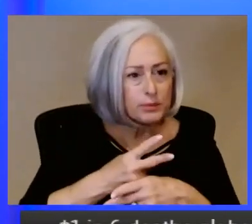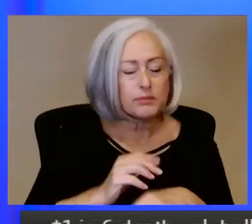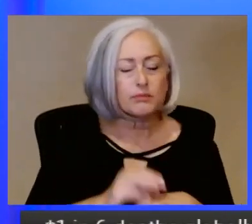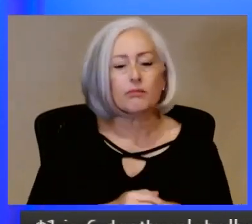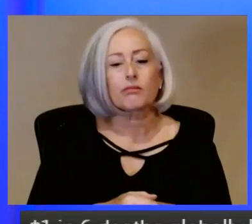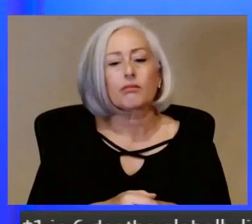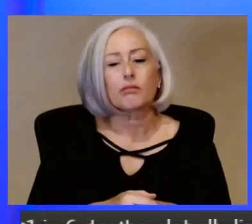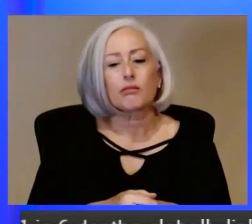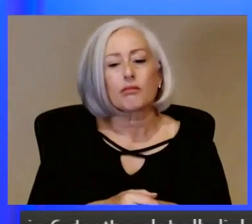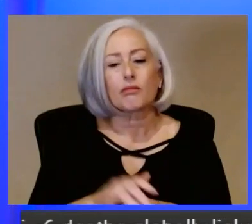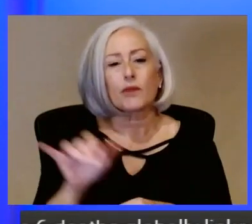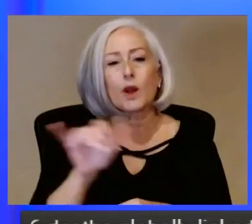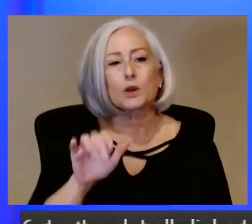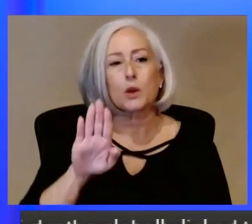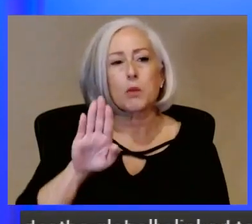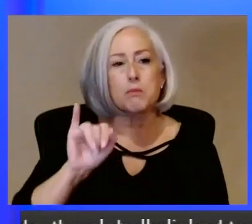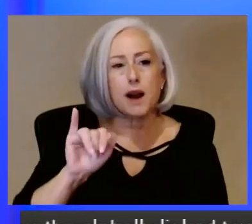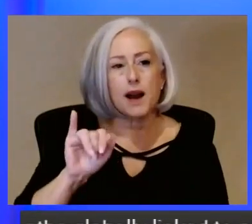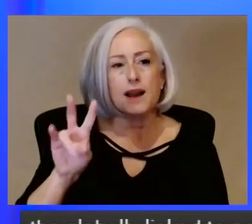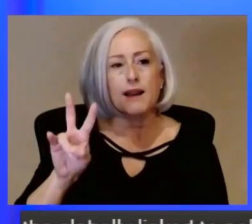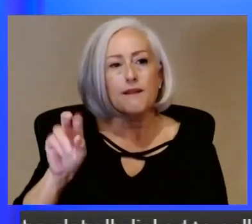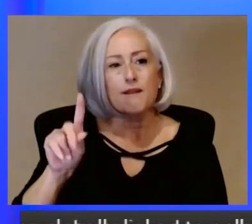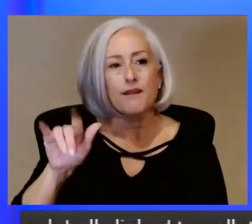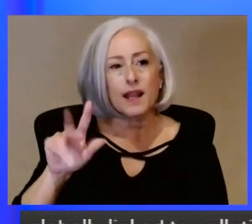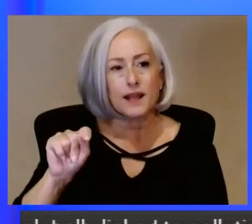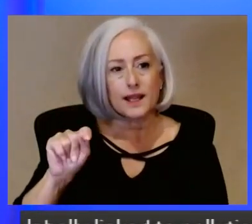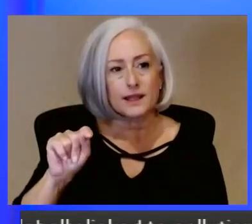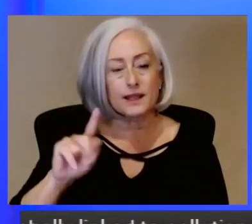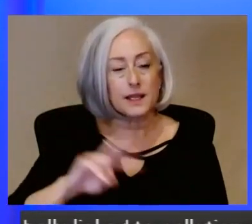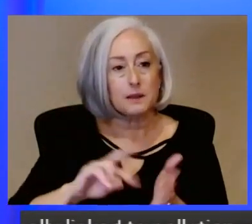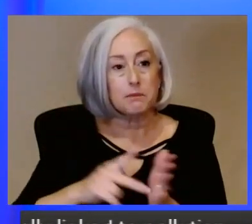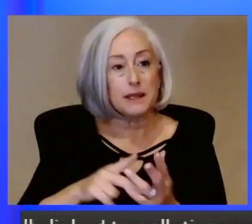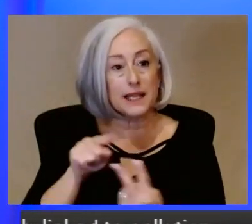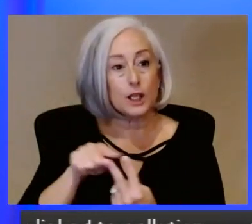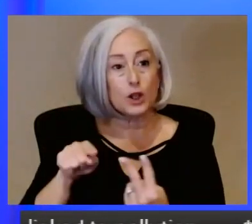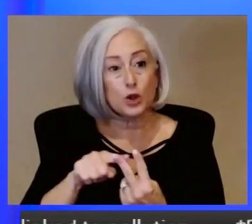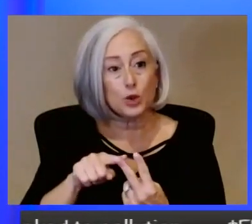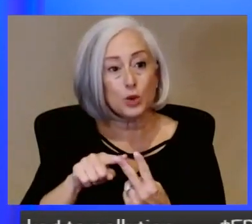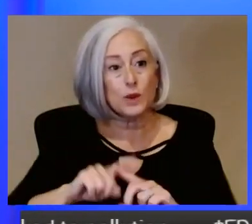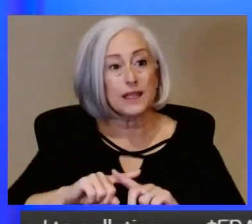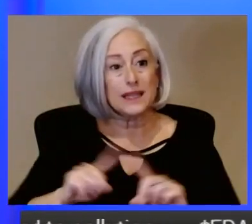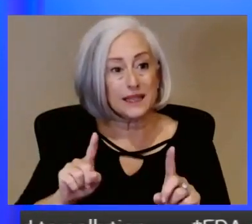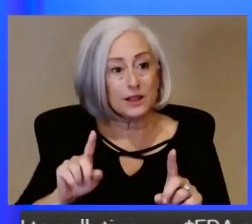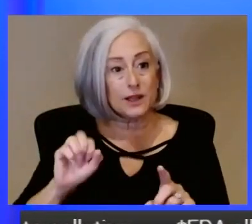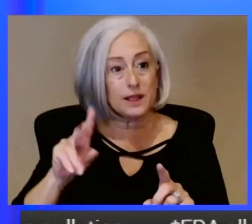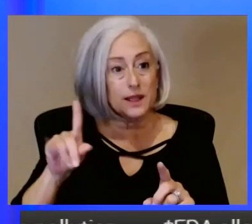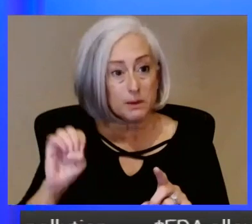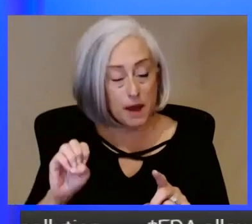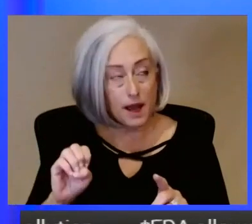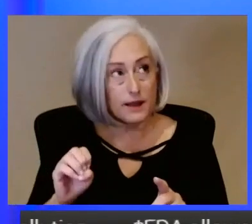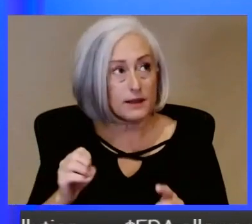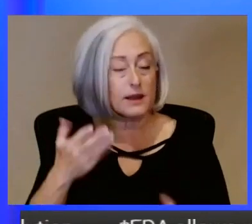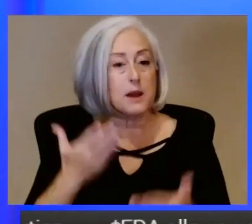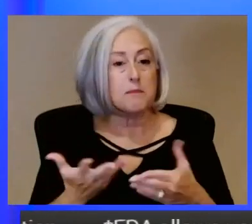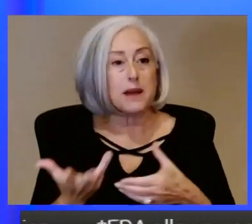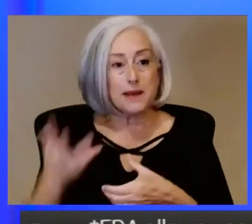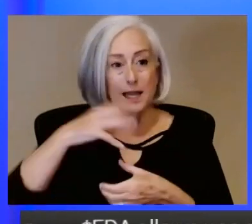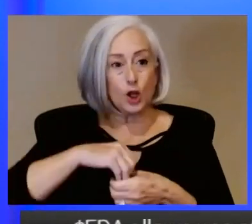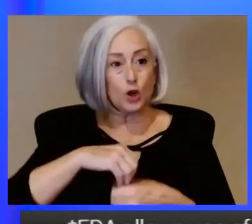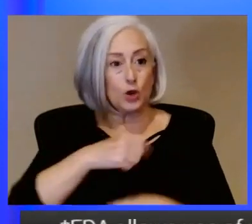bivalent vaccines. What that means is 2, so maybe 2 different spikes. The original say, Wuhan isolate,